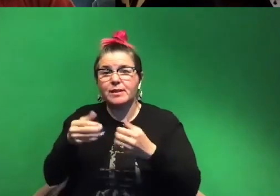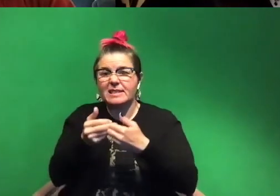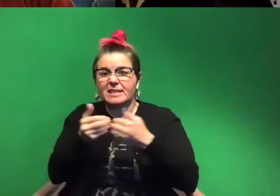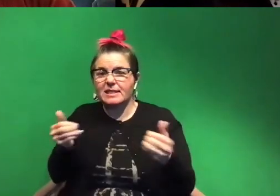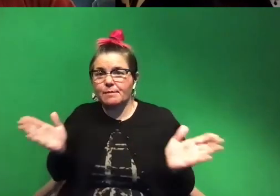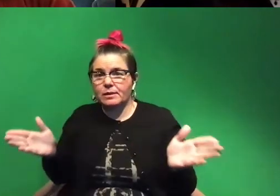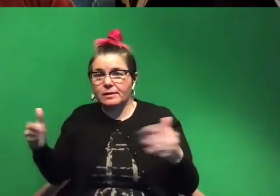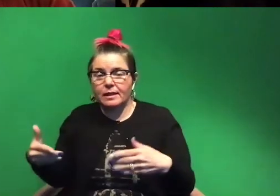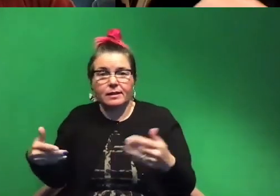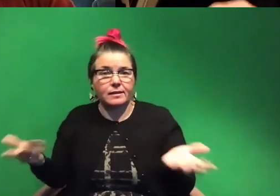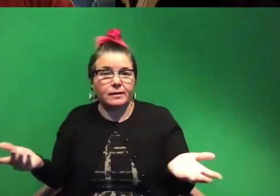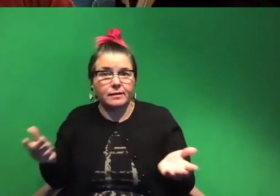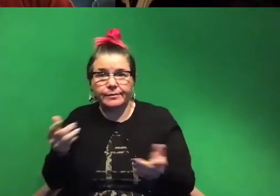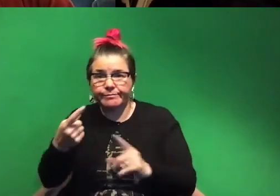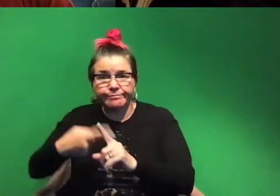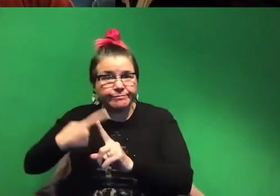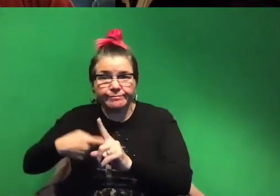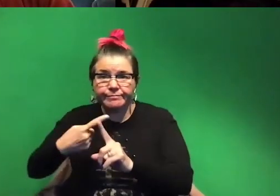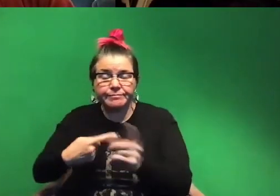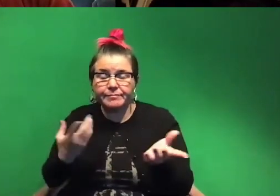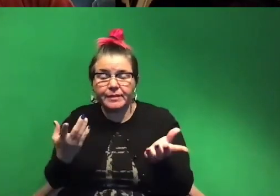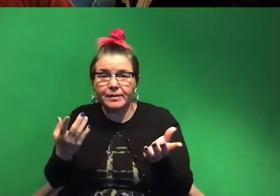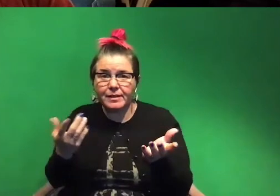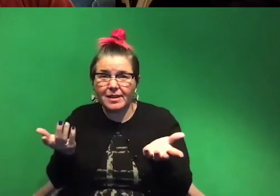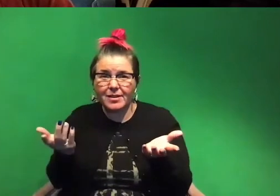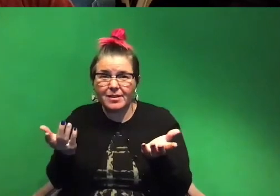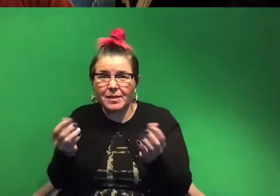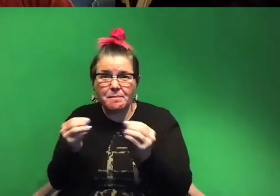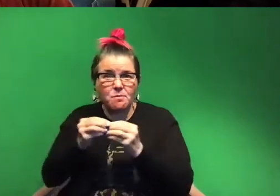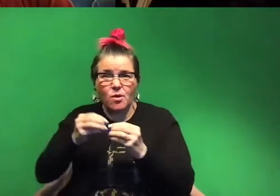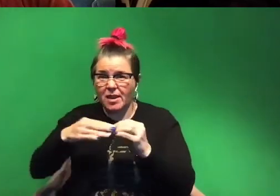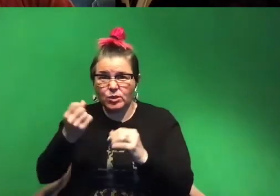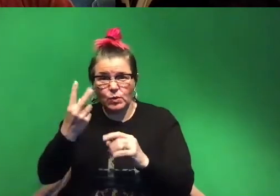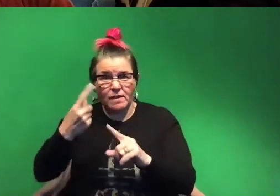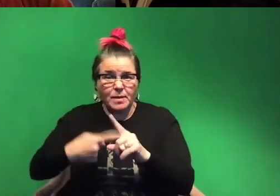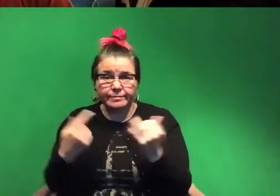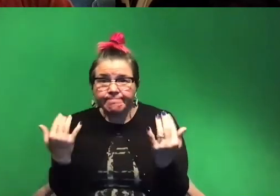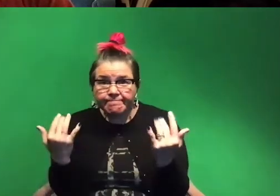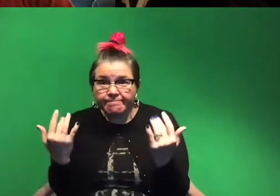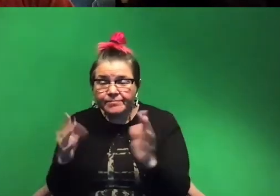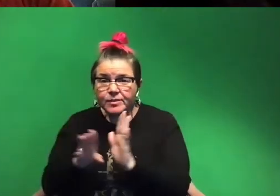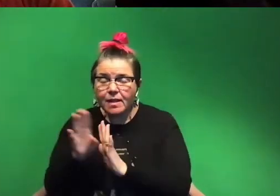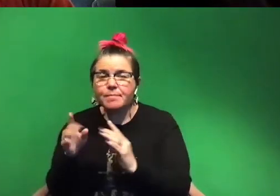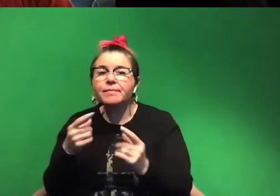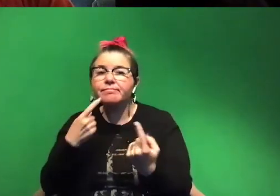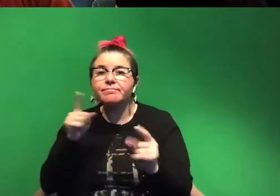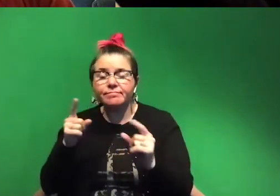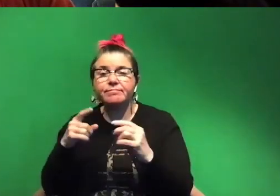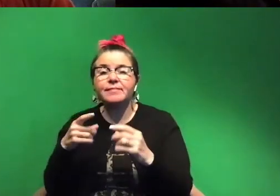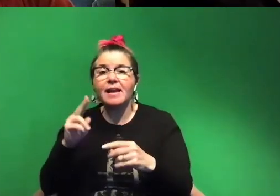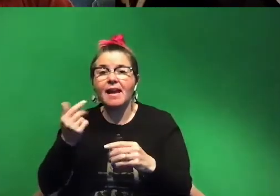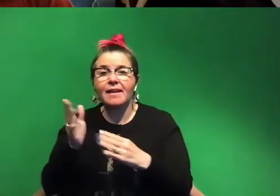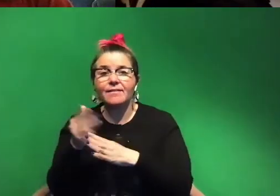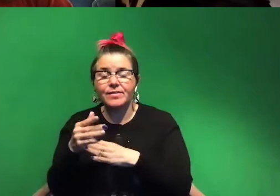for a number of months, something crazy like more than 12 months. They waited for these to develop, and eventually these baby hagfish